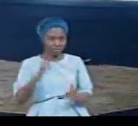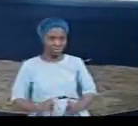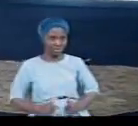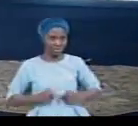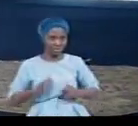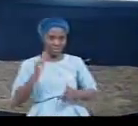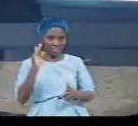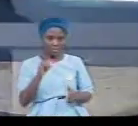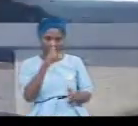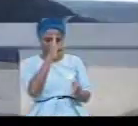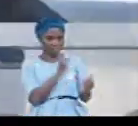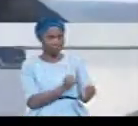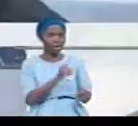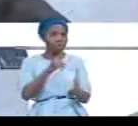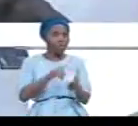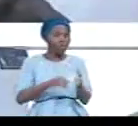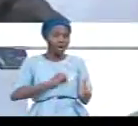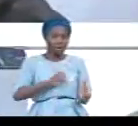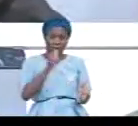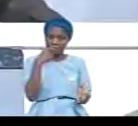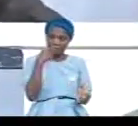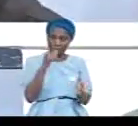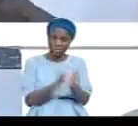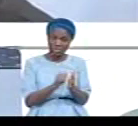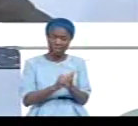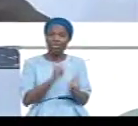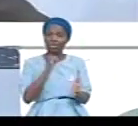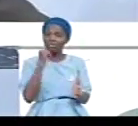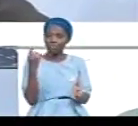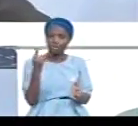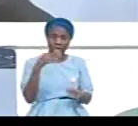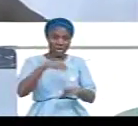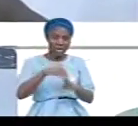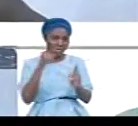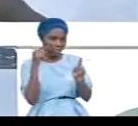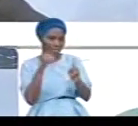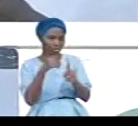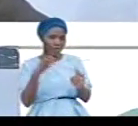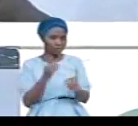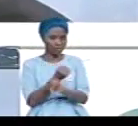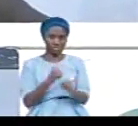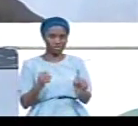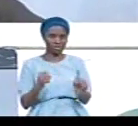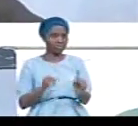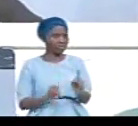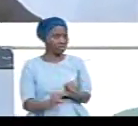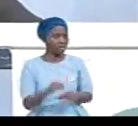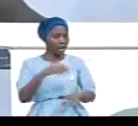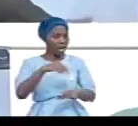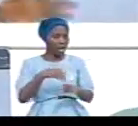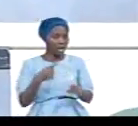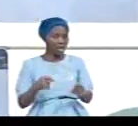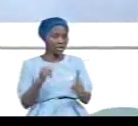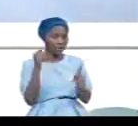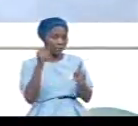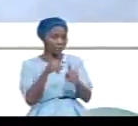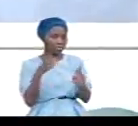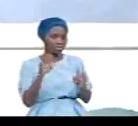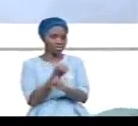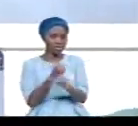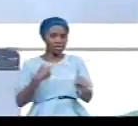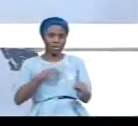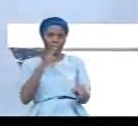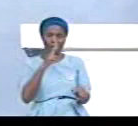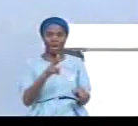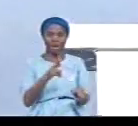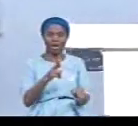the point of salvation. Yes, at the point of salvation, we're justified by faith. But as